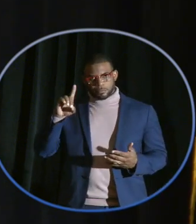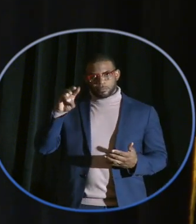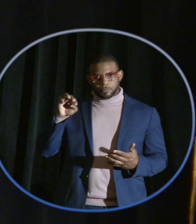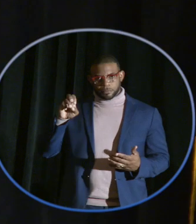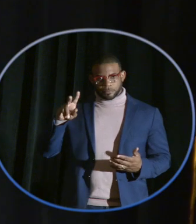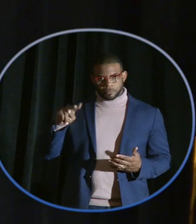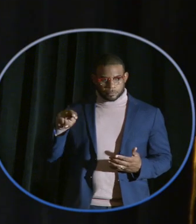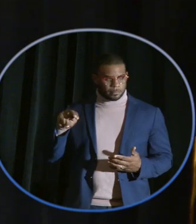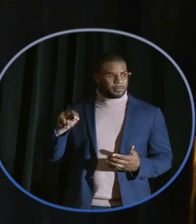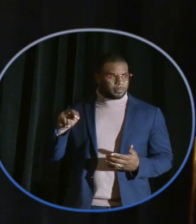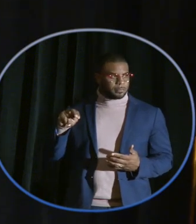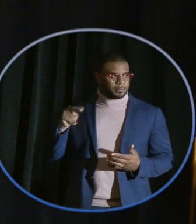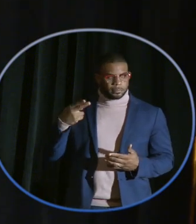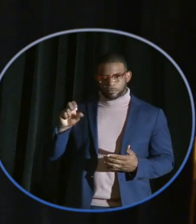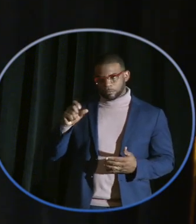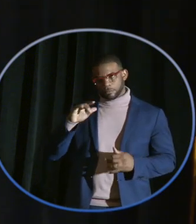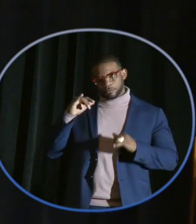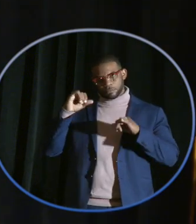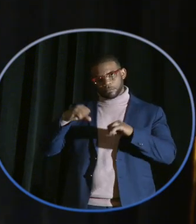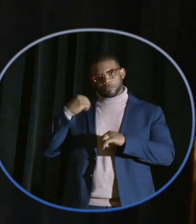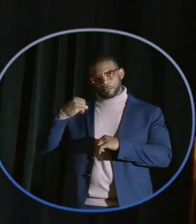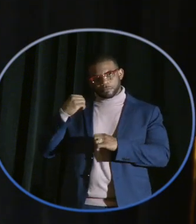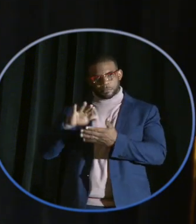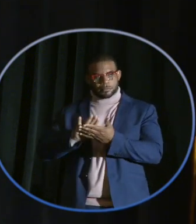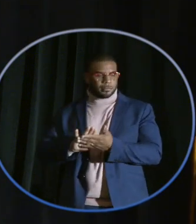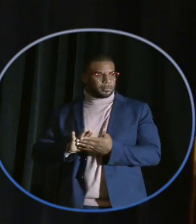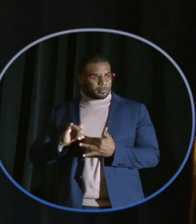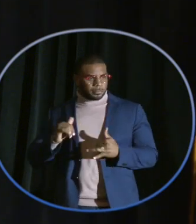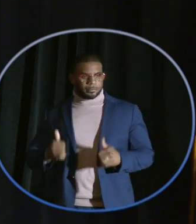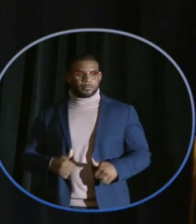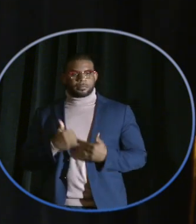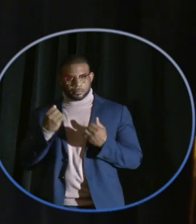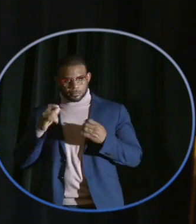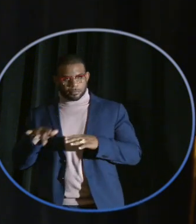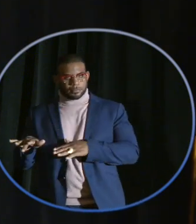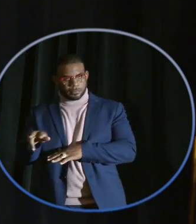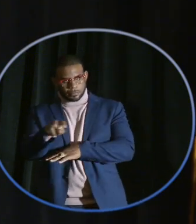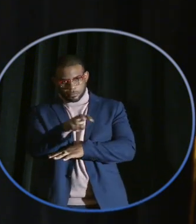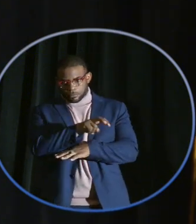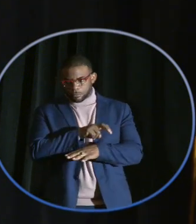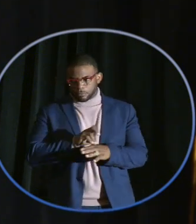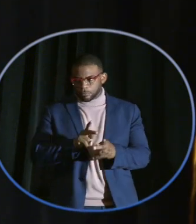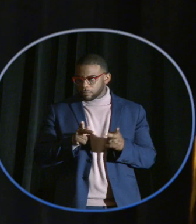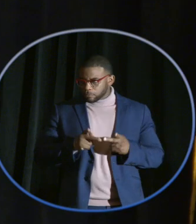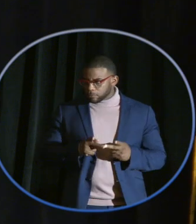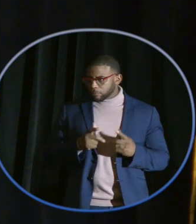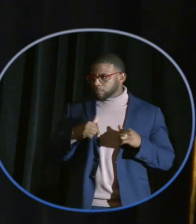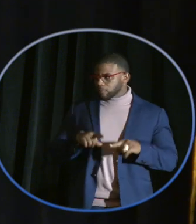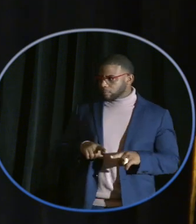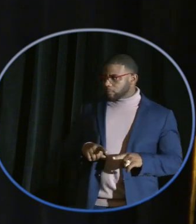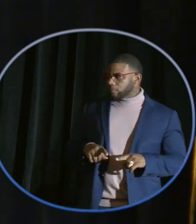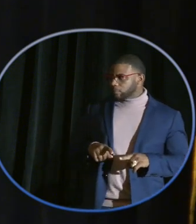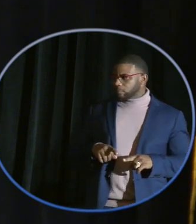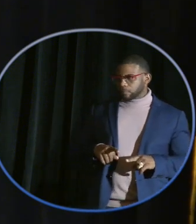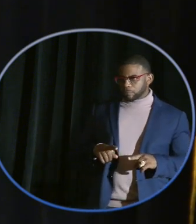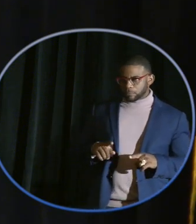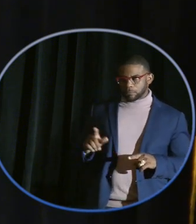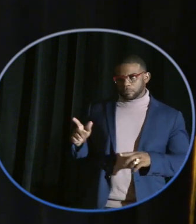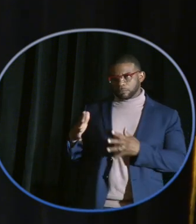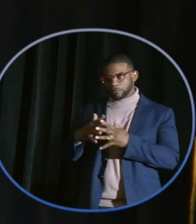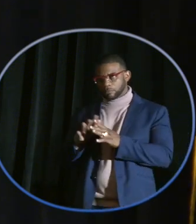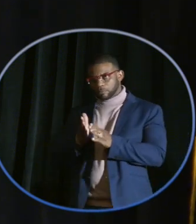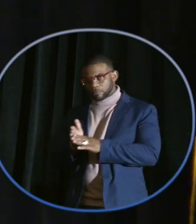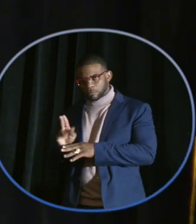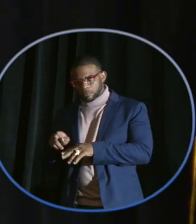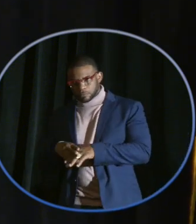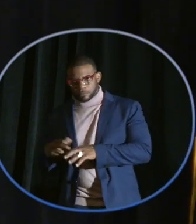School, Go Red Storm. And we've lived a lot of places during the course of Jason's football career. And then